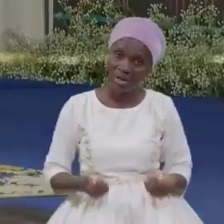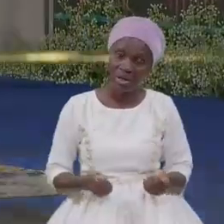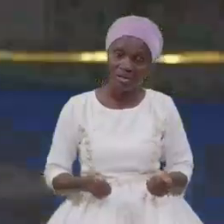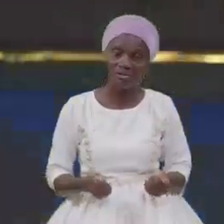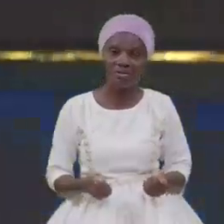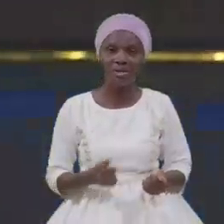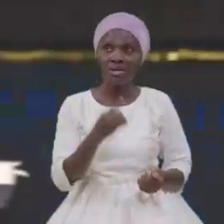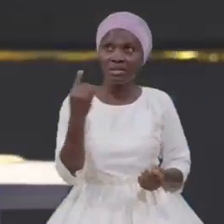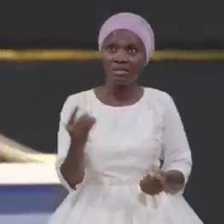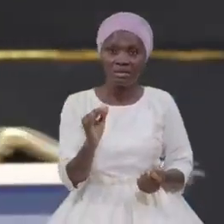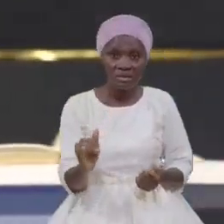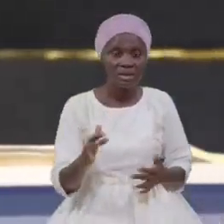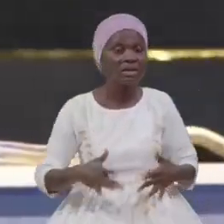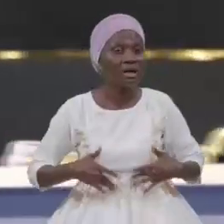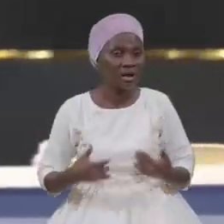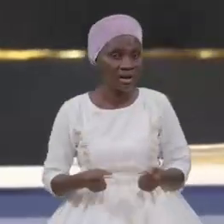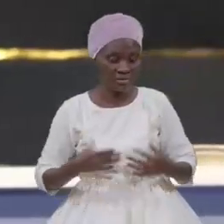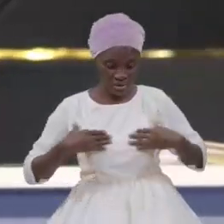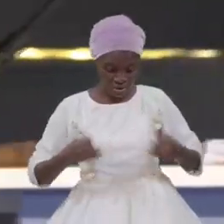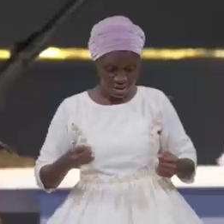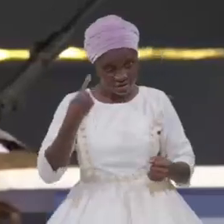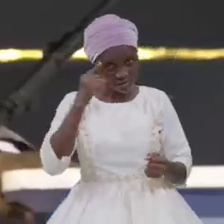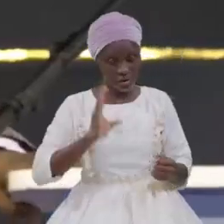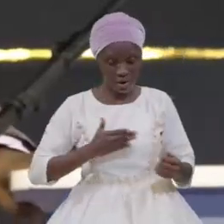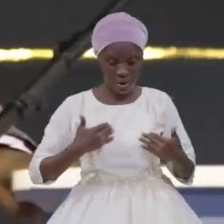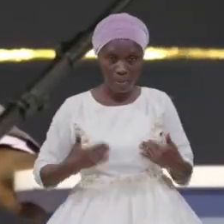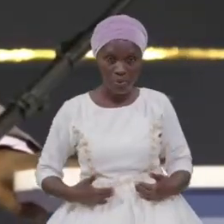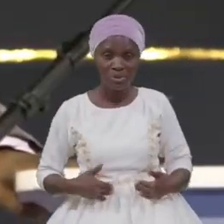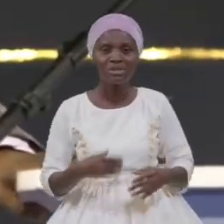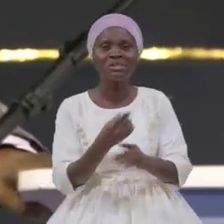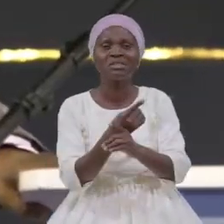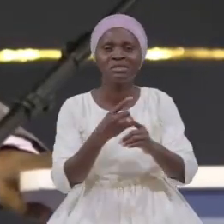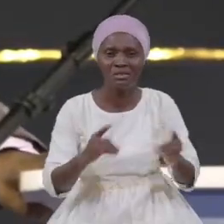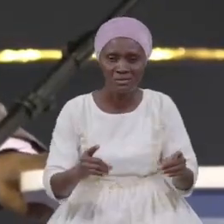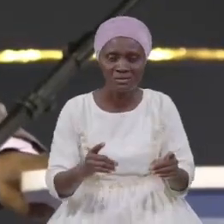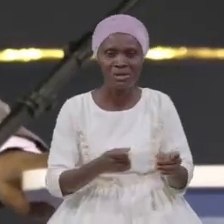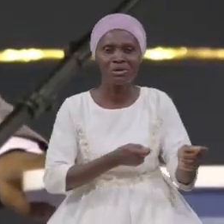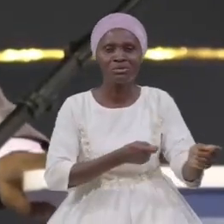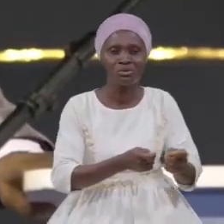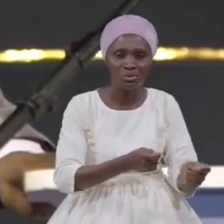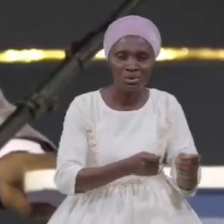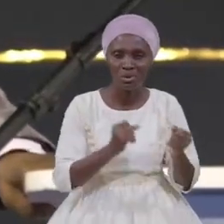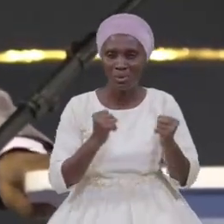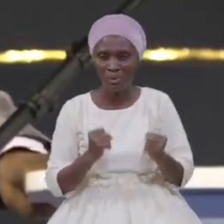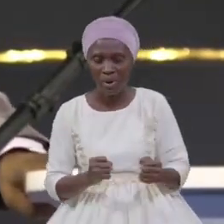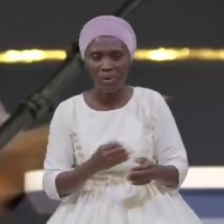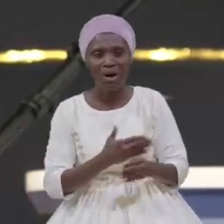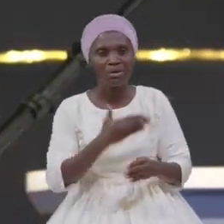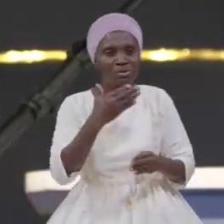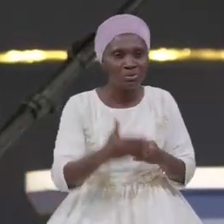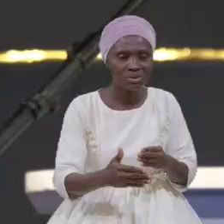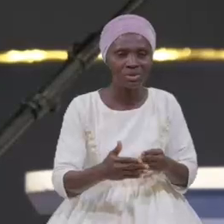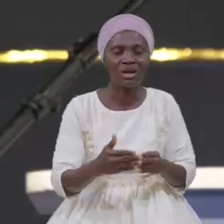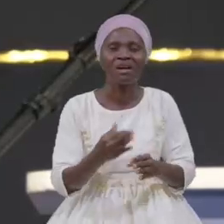life, healing for our body, deliverance, dominion, total, complete freedom